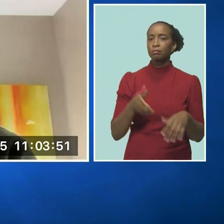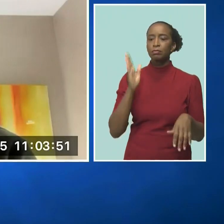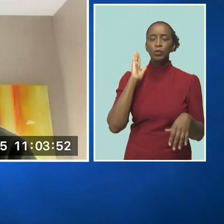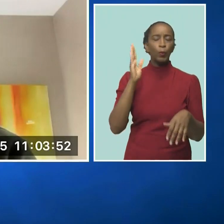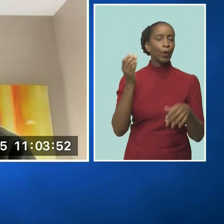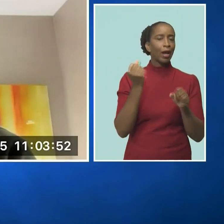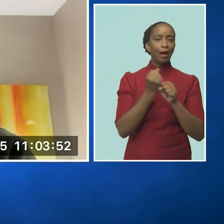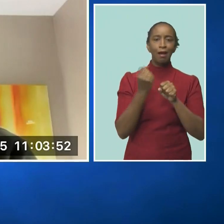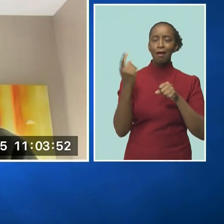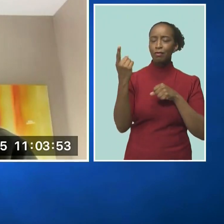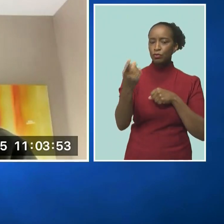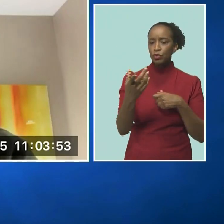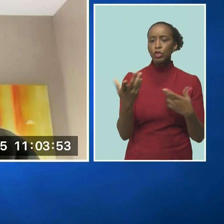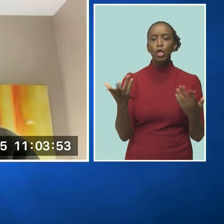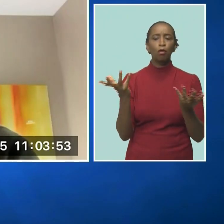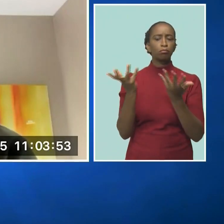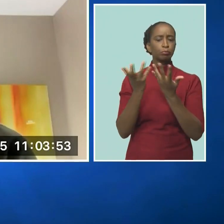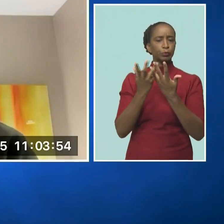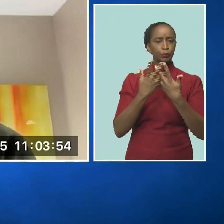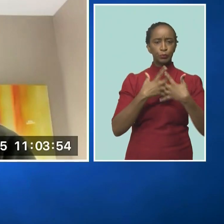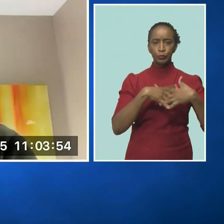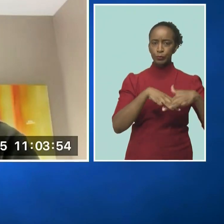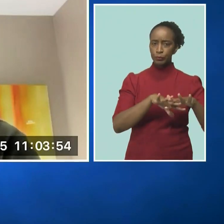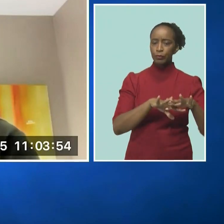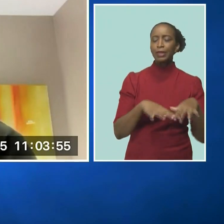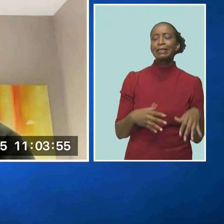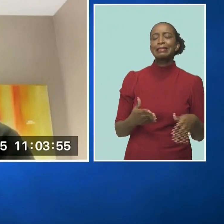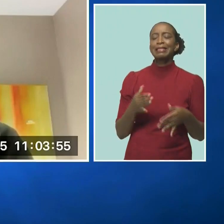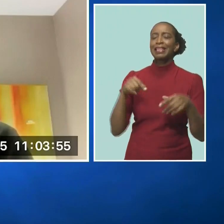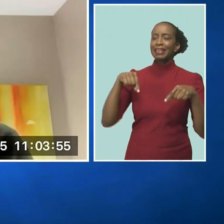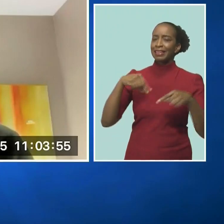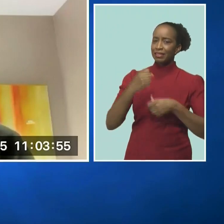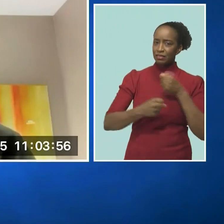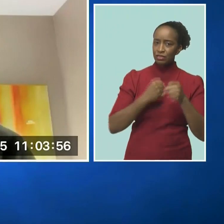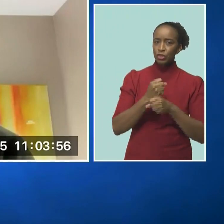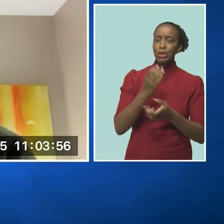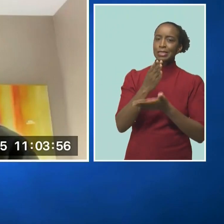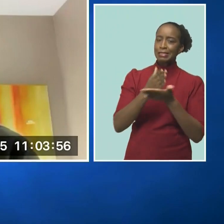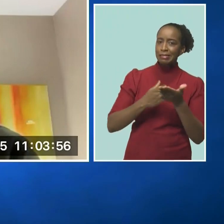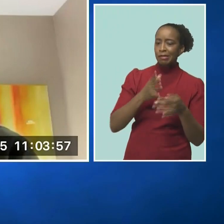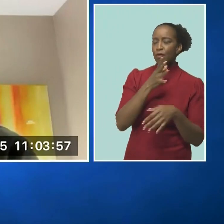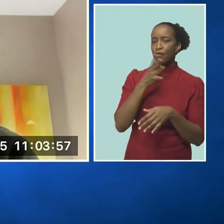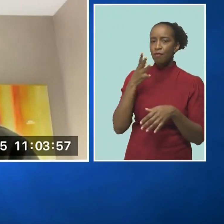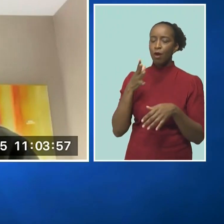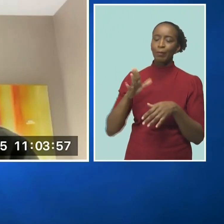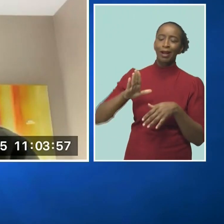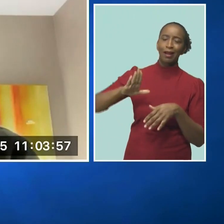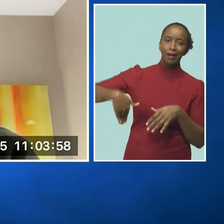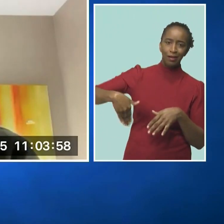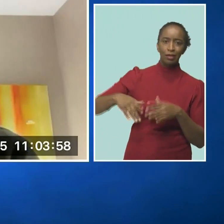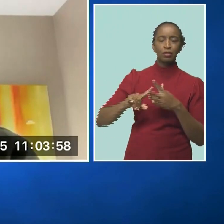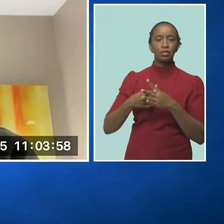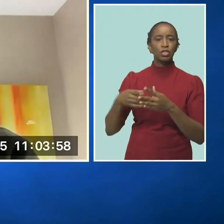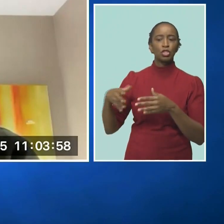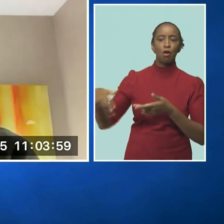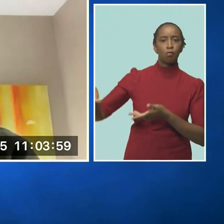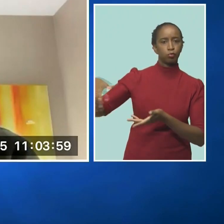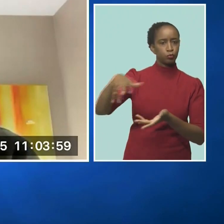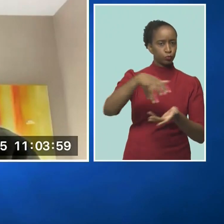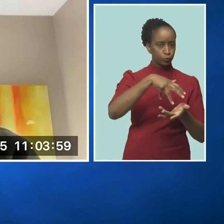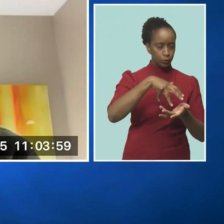next year. There are a couple of farms that are a little bit late this year, and we're putting together all